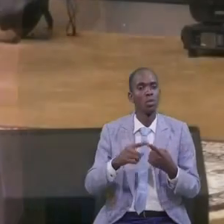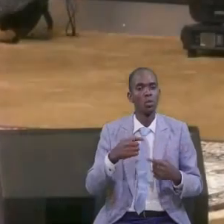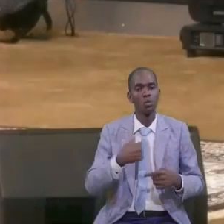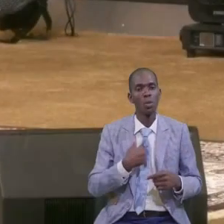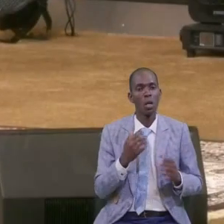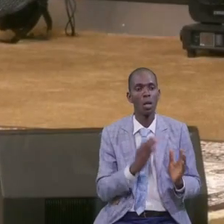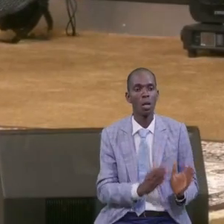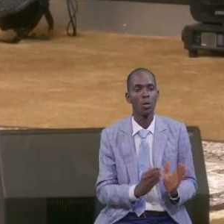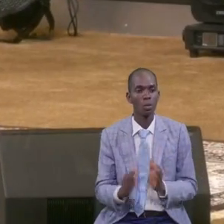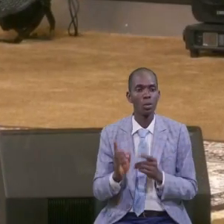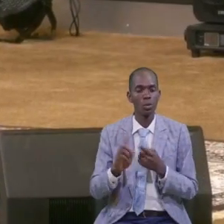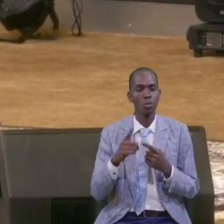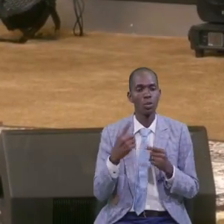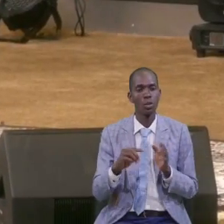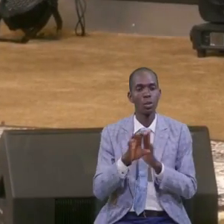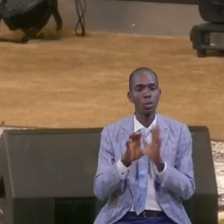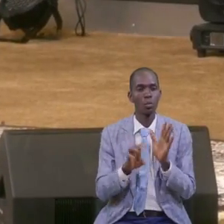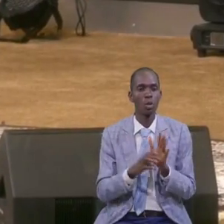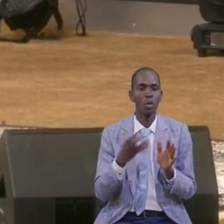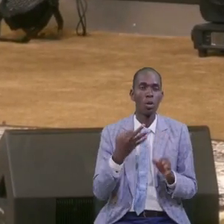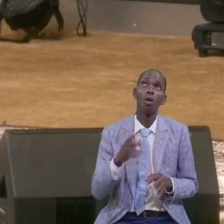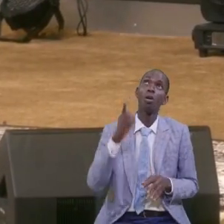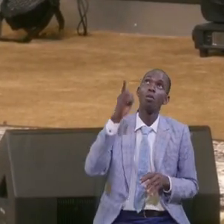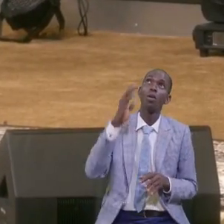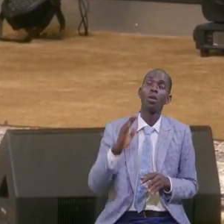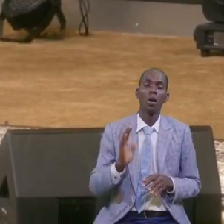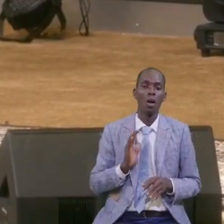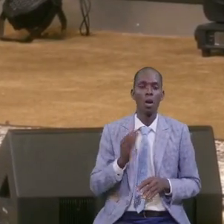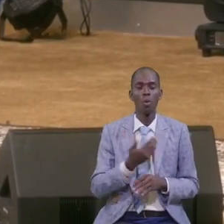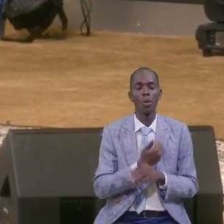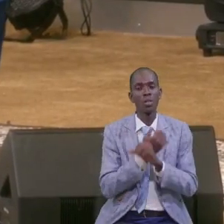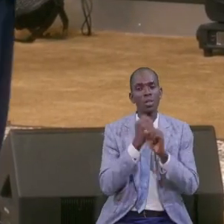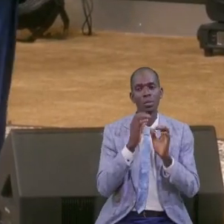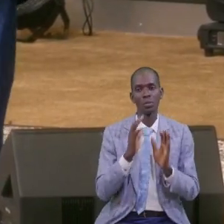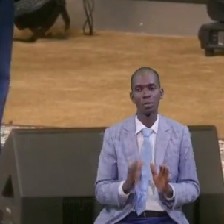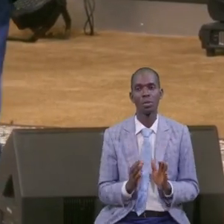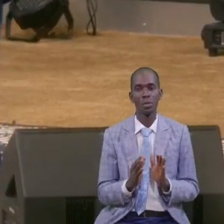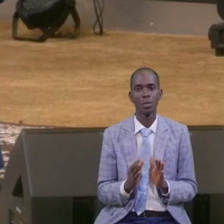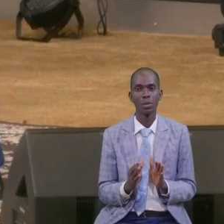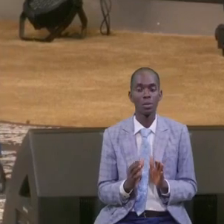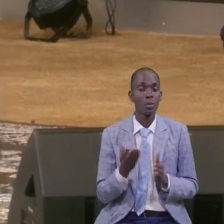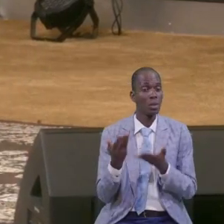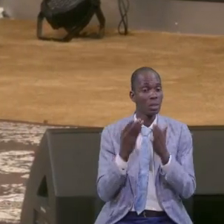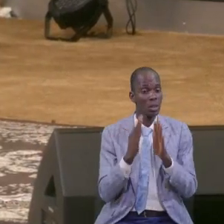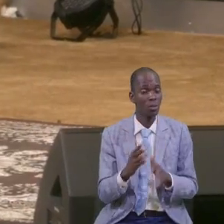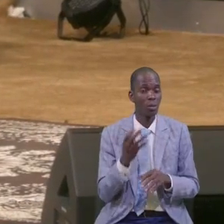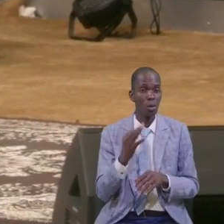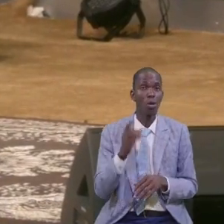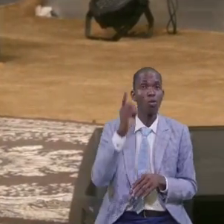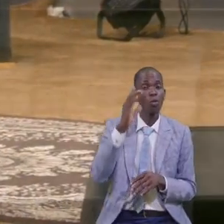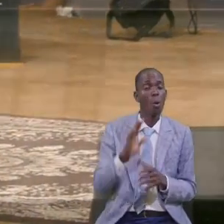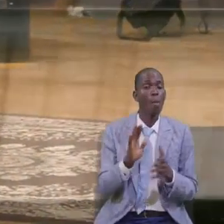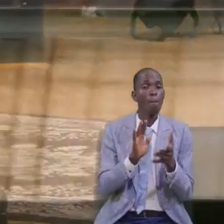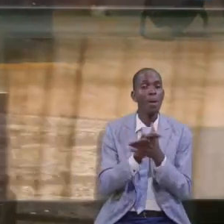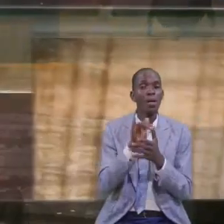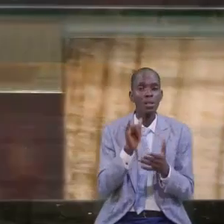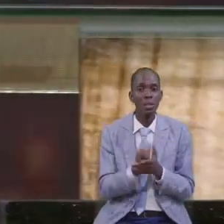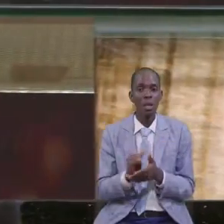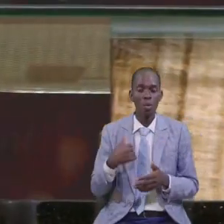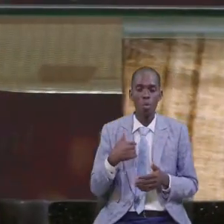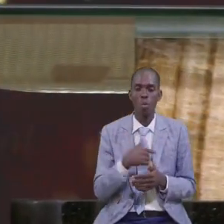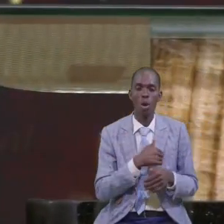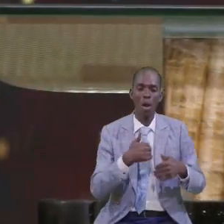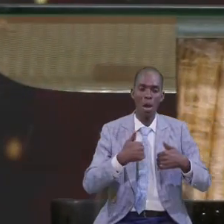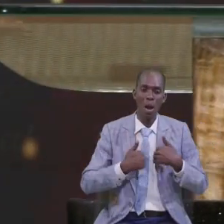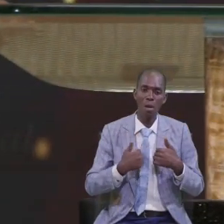to the commandment of God our Savior. Servants of God believe that we have commandments